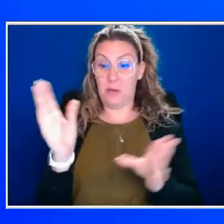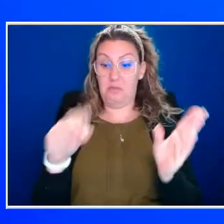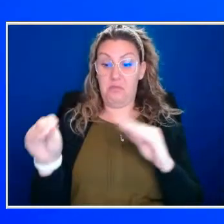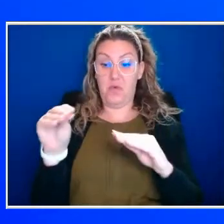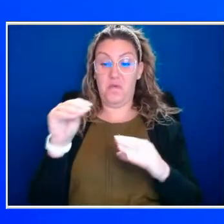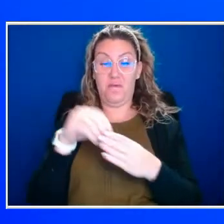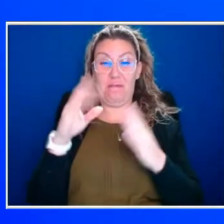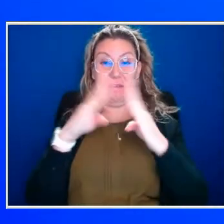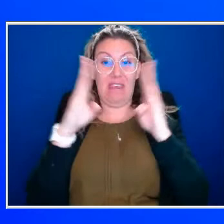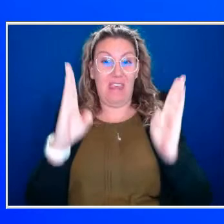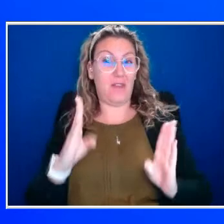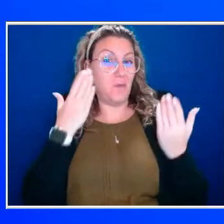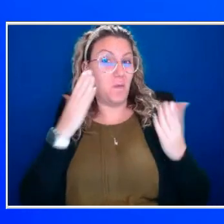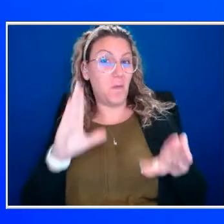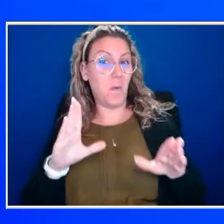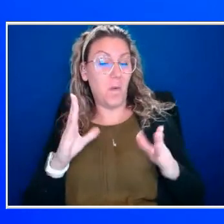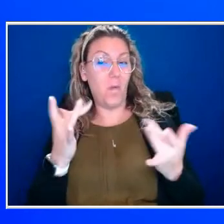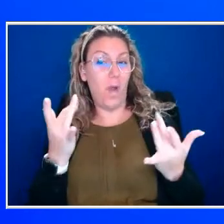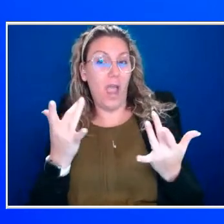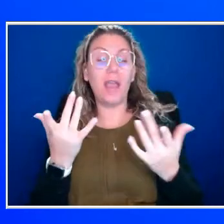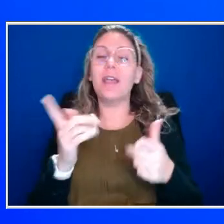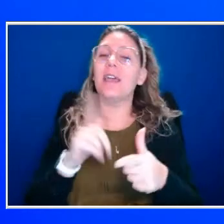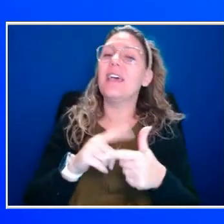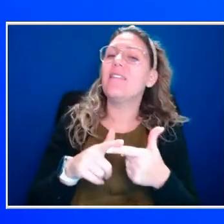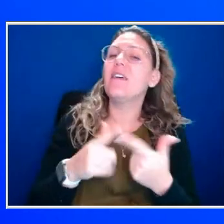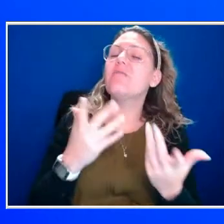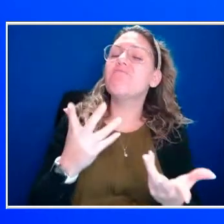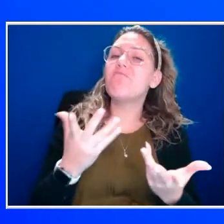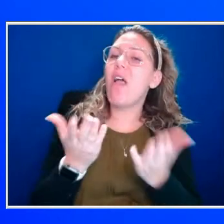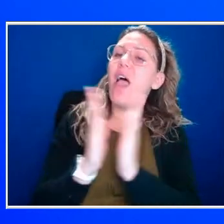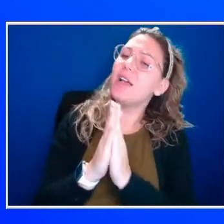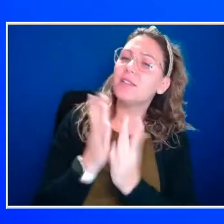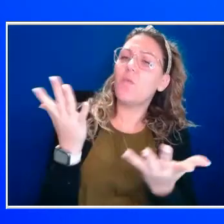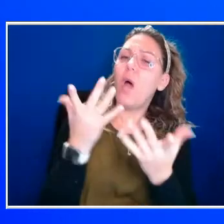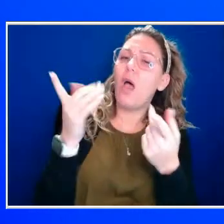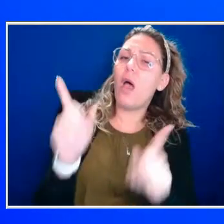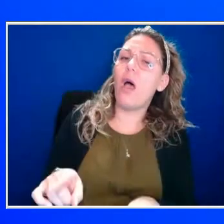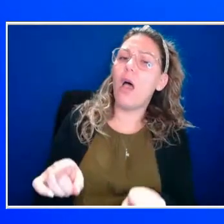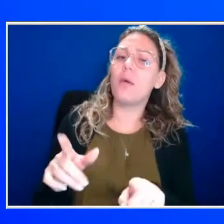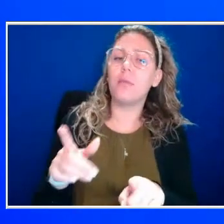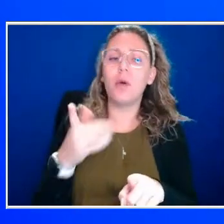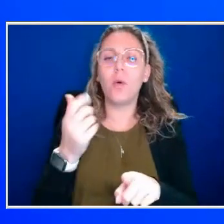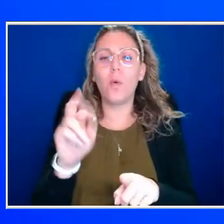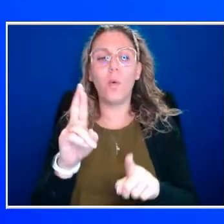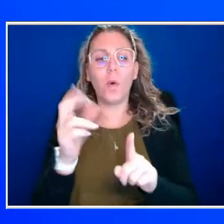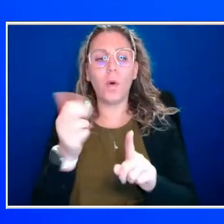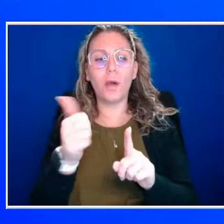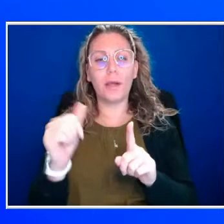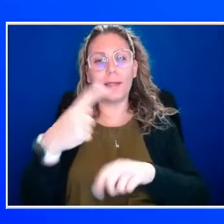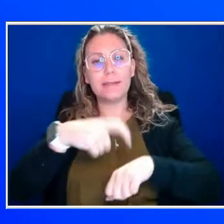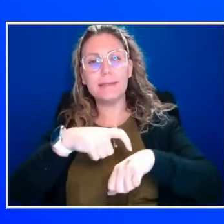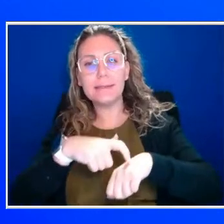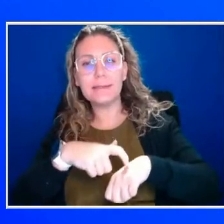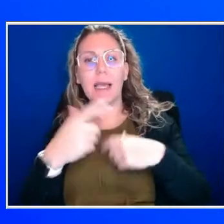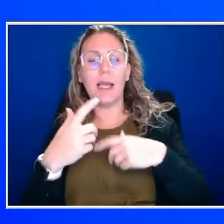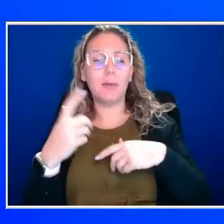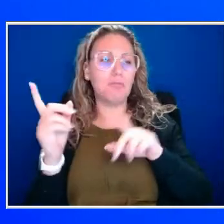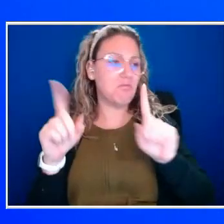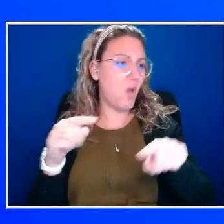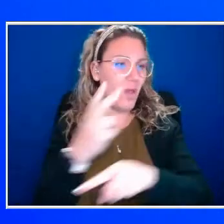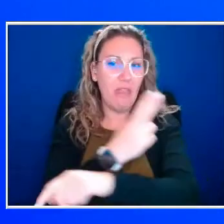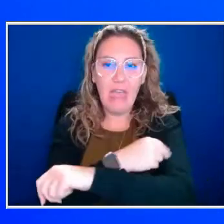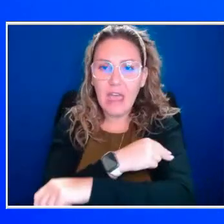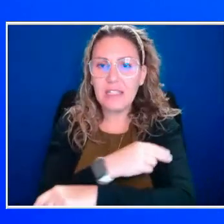And asking that and opening that door. And also, by the way, anytime they come to a clinic or a hospital or anywhere, really we should